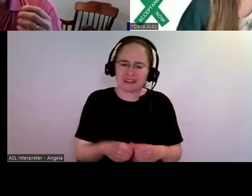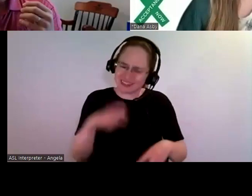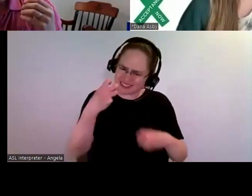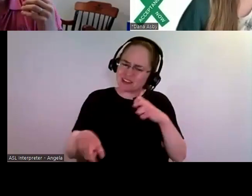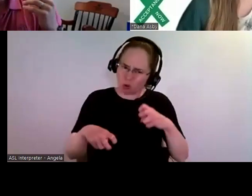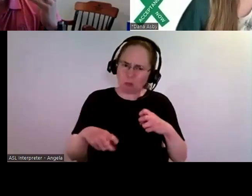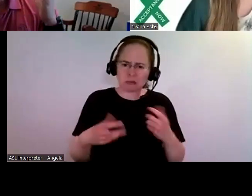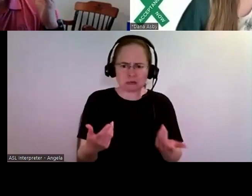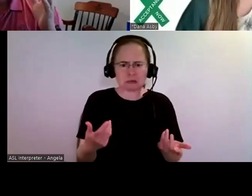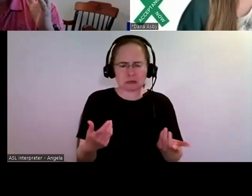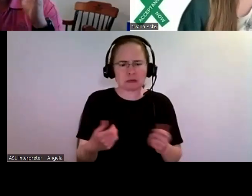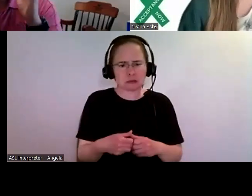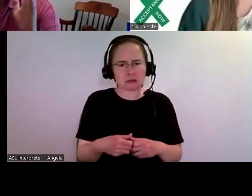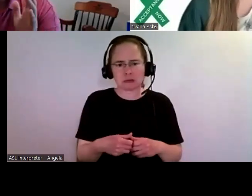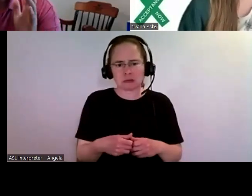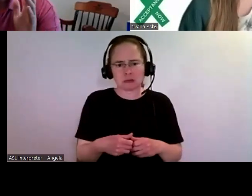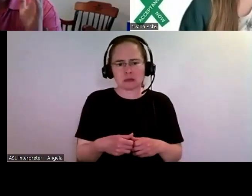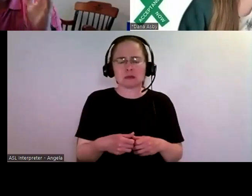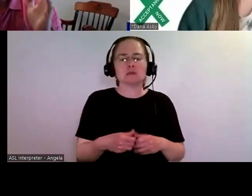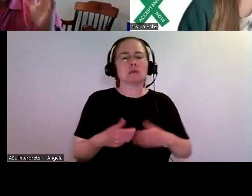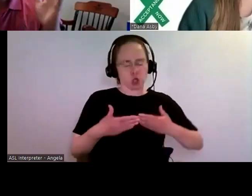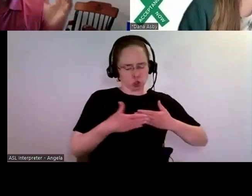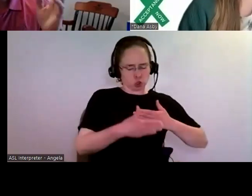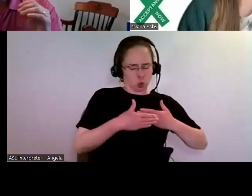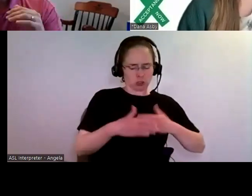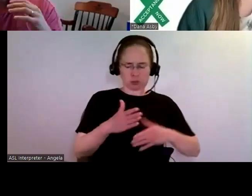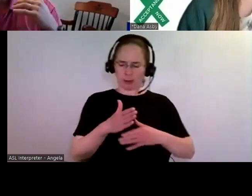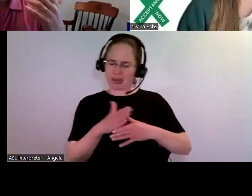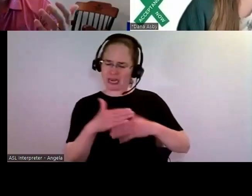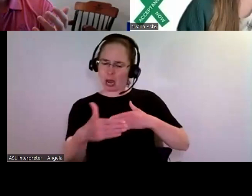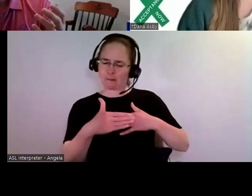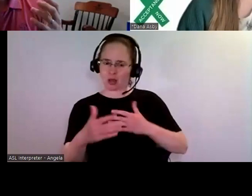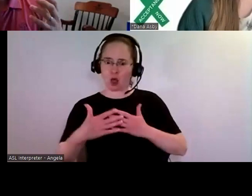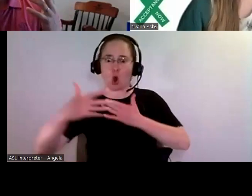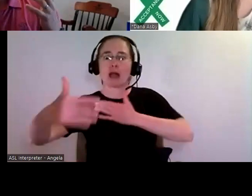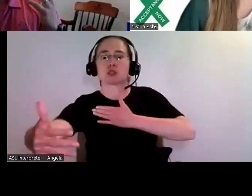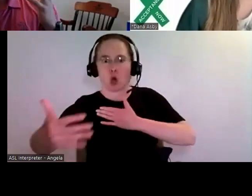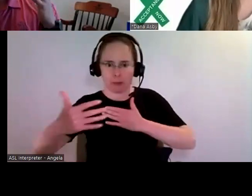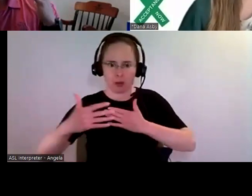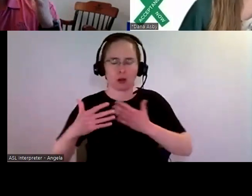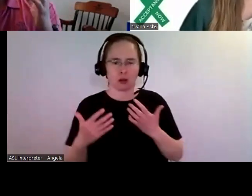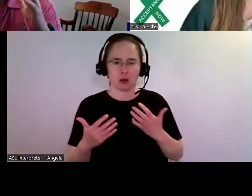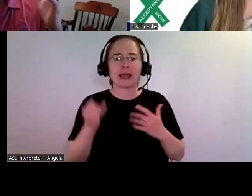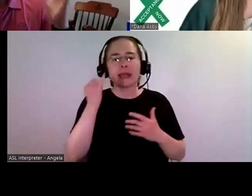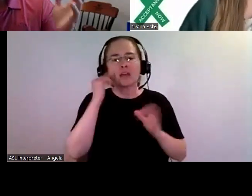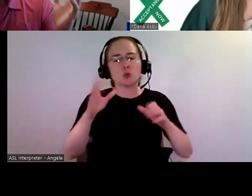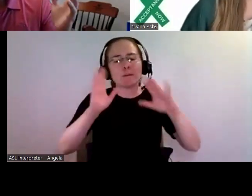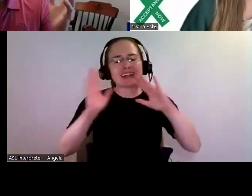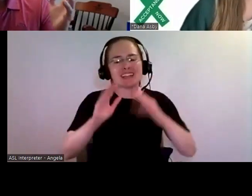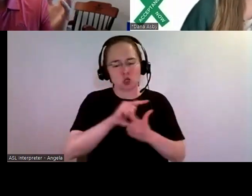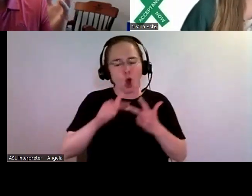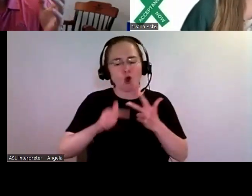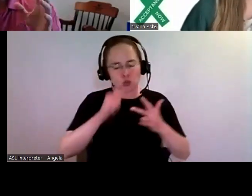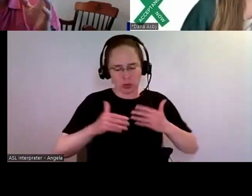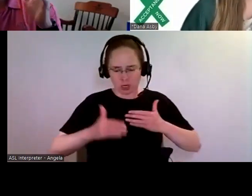difficult. There's short term, medium term, long term, and the more you can pay attention to all three of